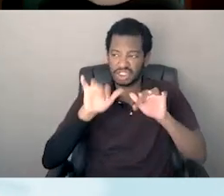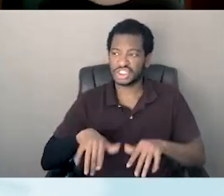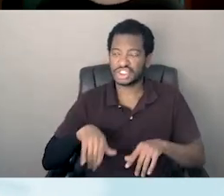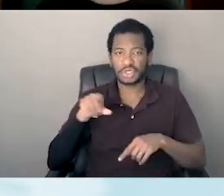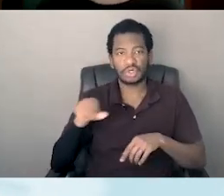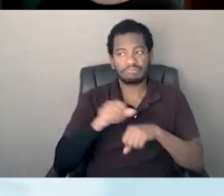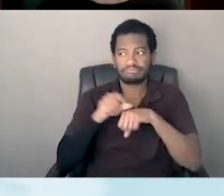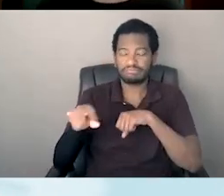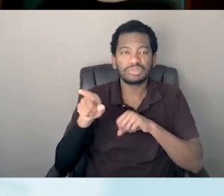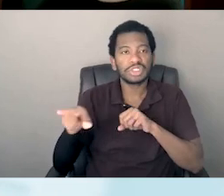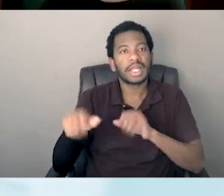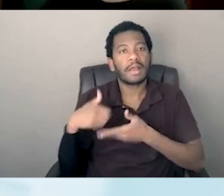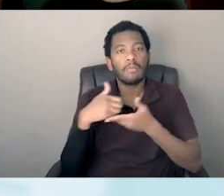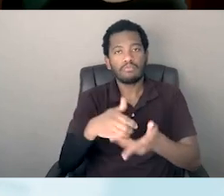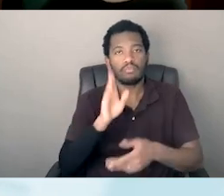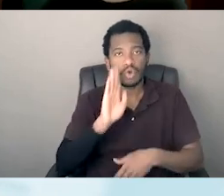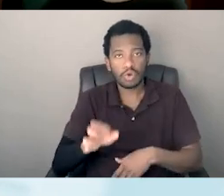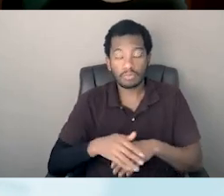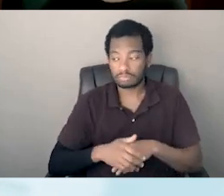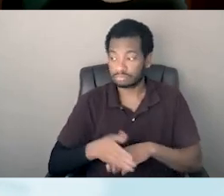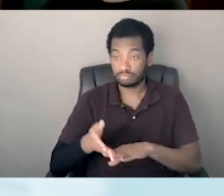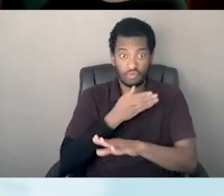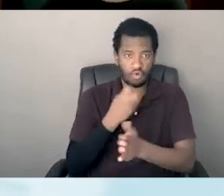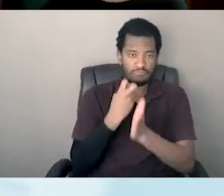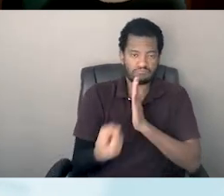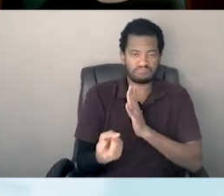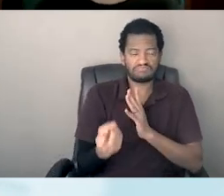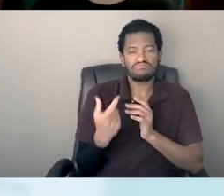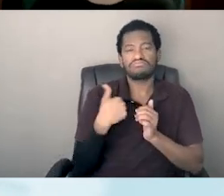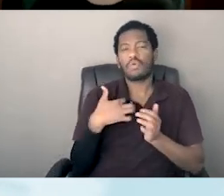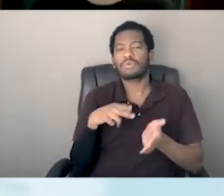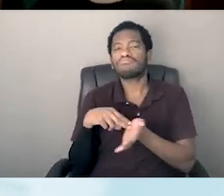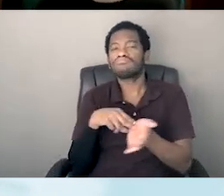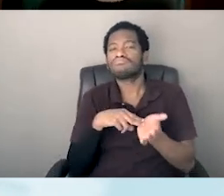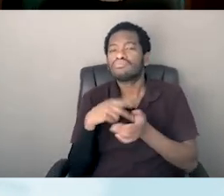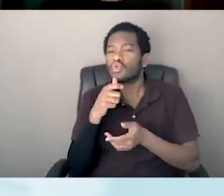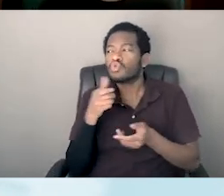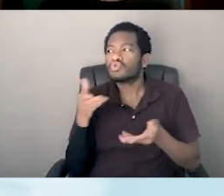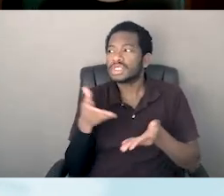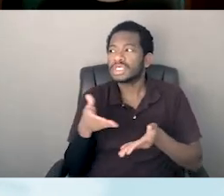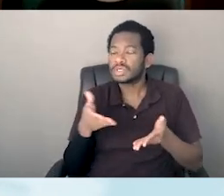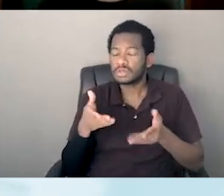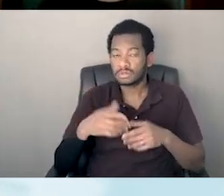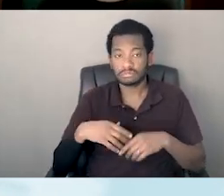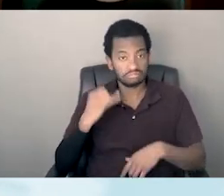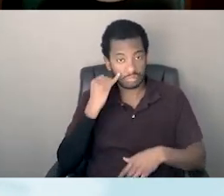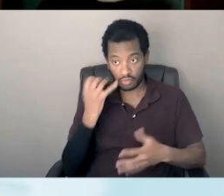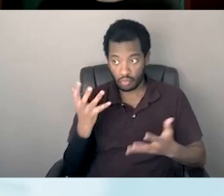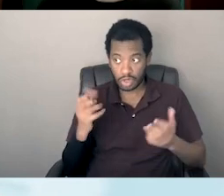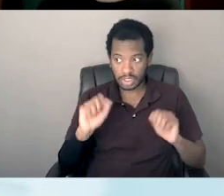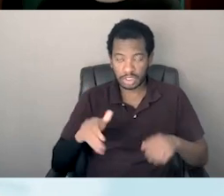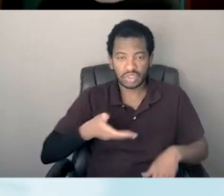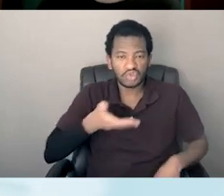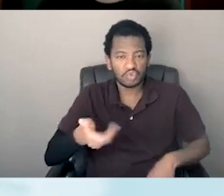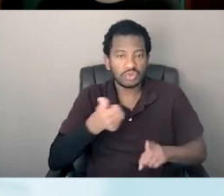jumping in, I would love to get a sense of who's in the room. Of course, feel free to introduce yourself in the chat. Also, I